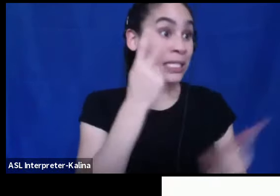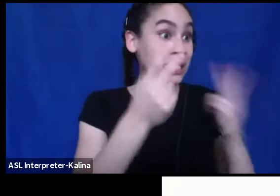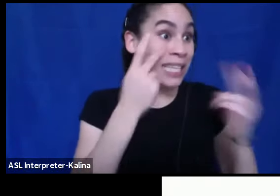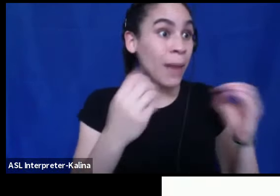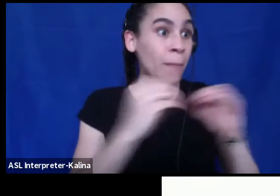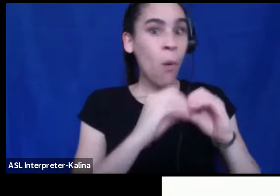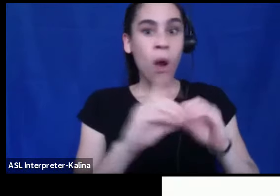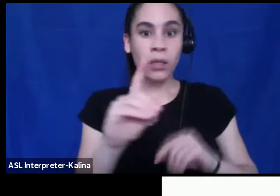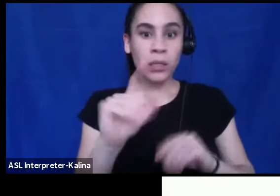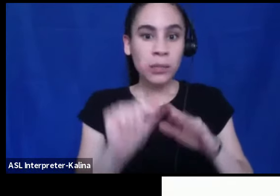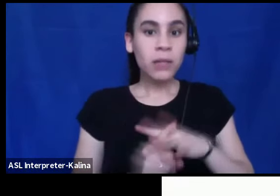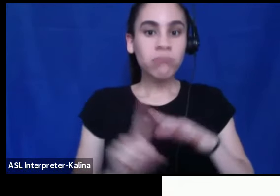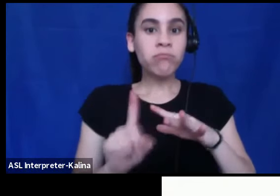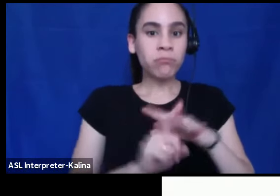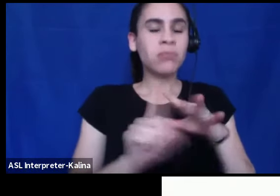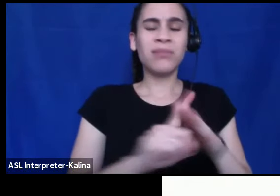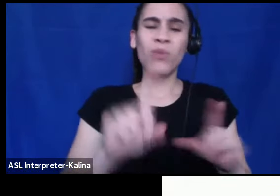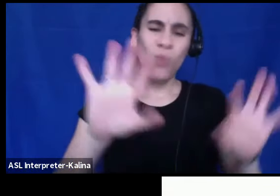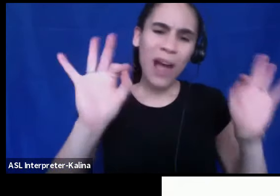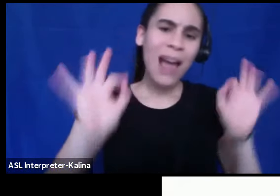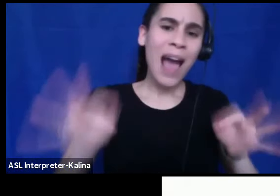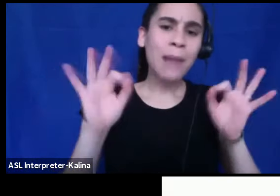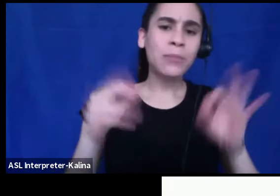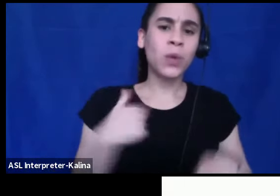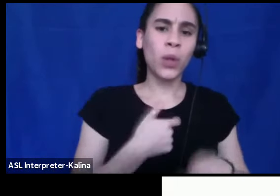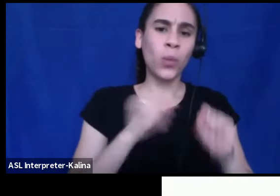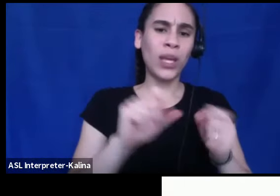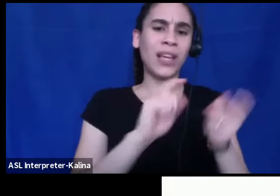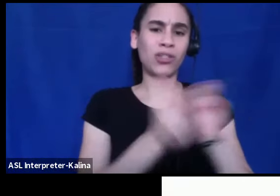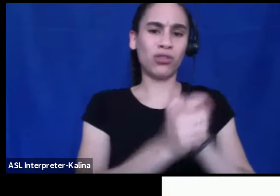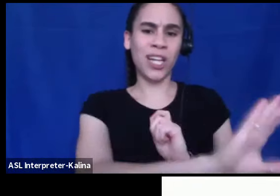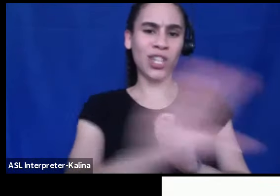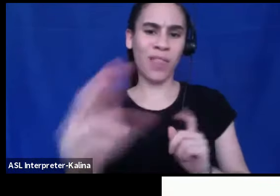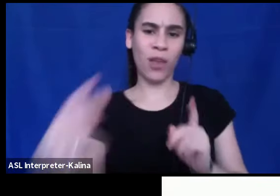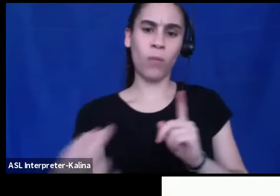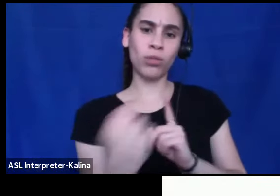areas as well, absolutely, we can start to change people's perceptions.